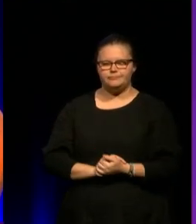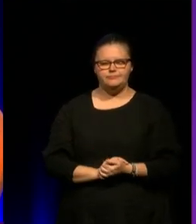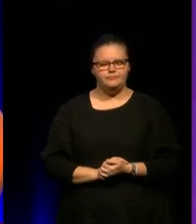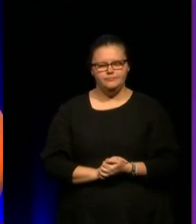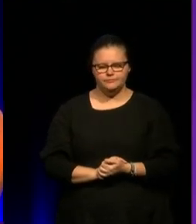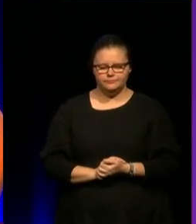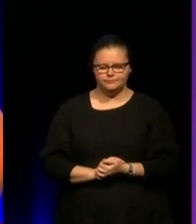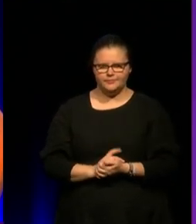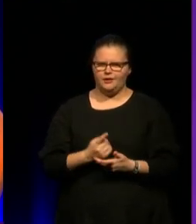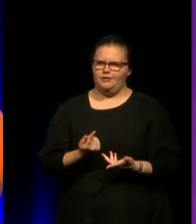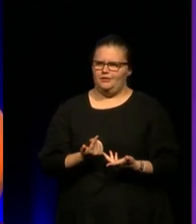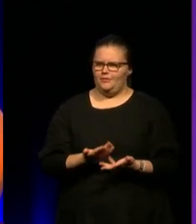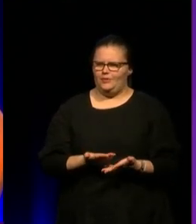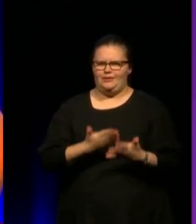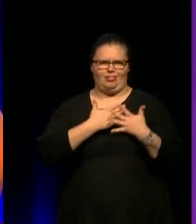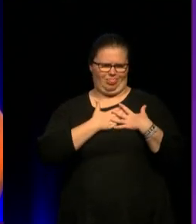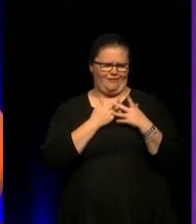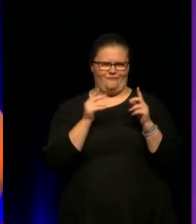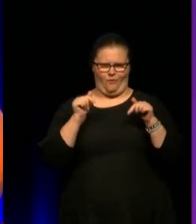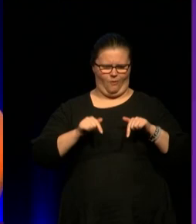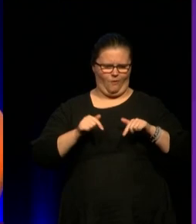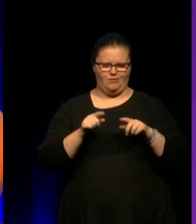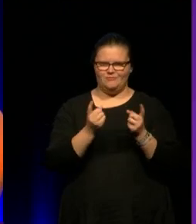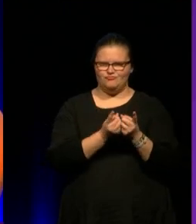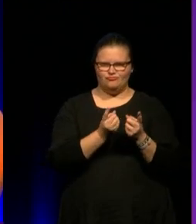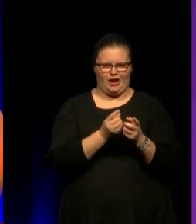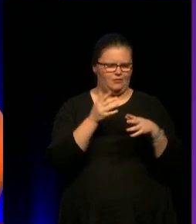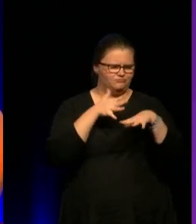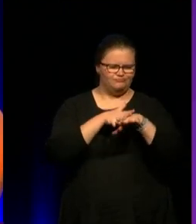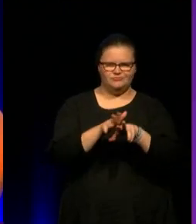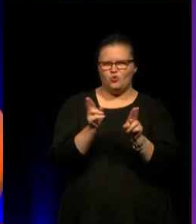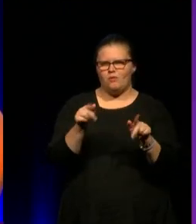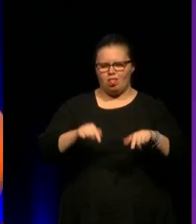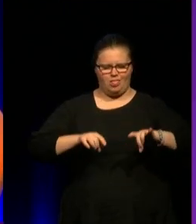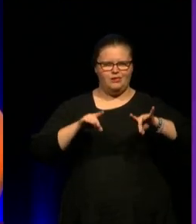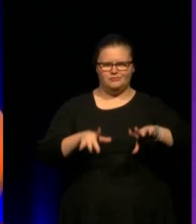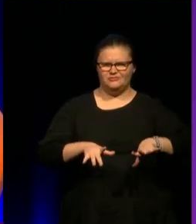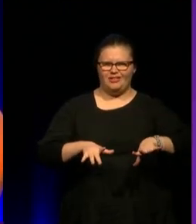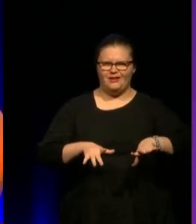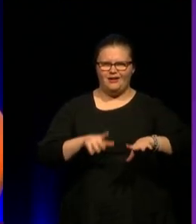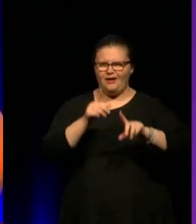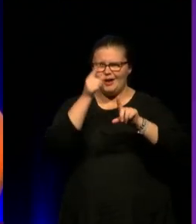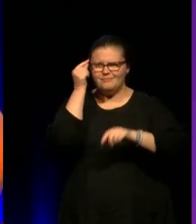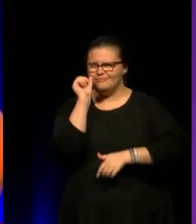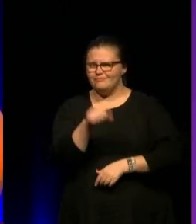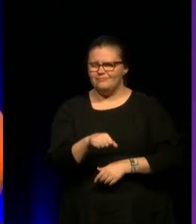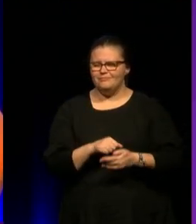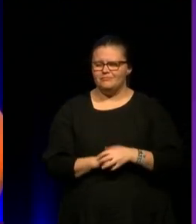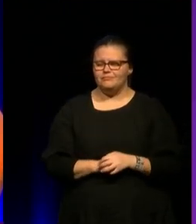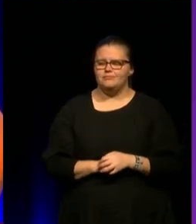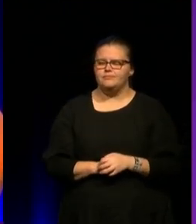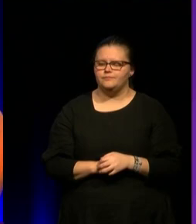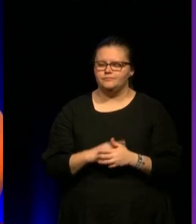We would love nothing more than for the product to become mainstream here in Australia. And I think as we